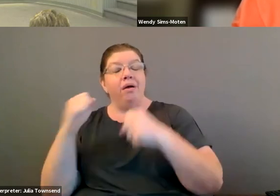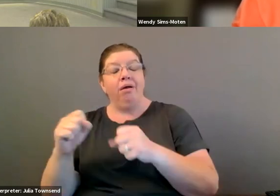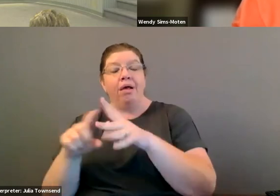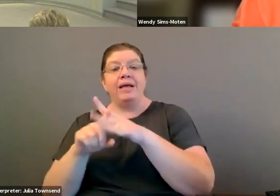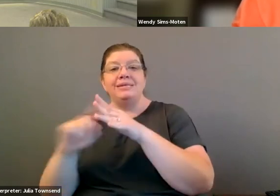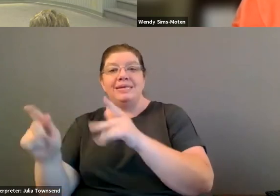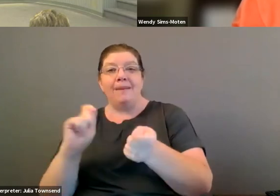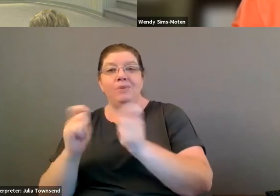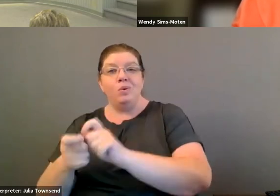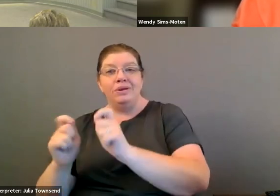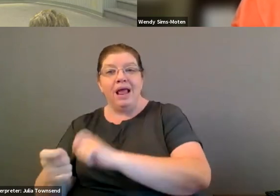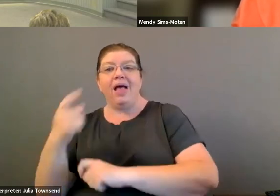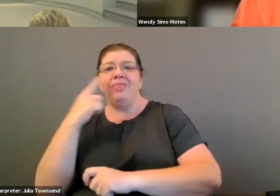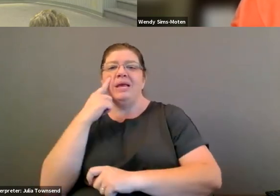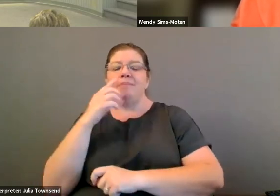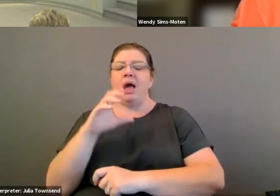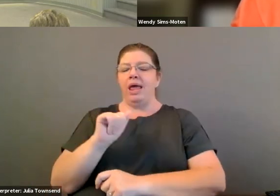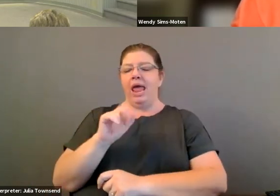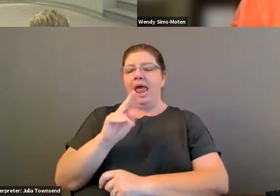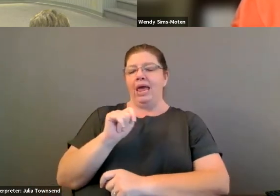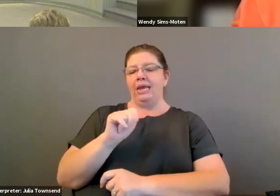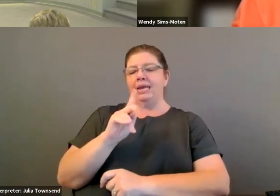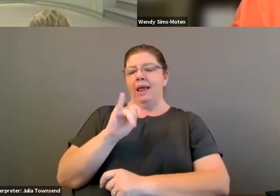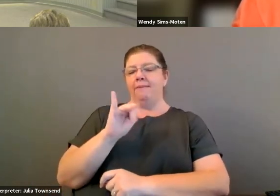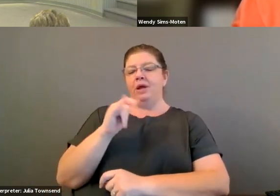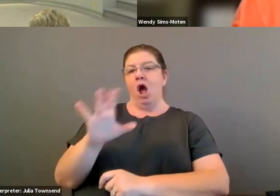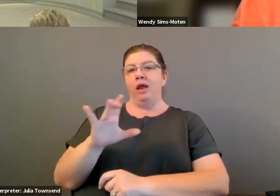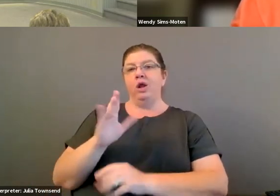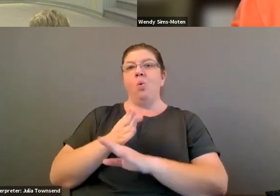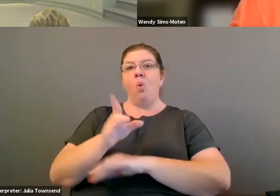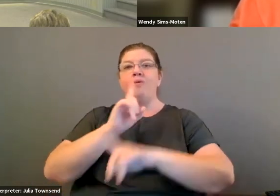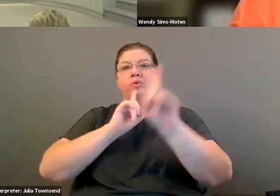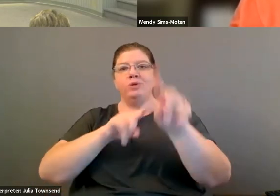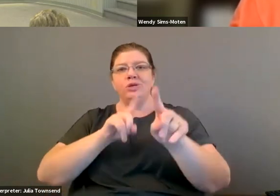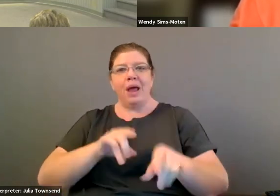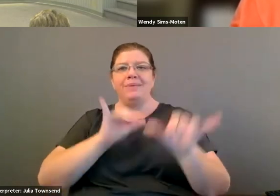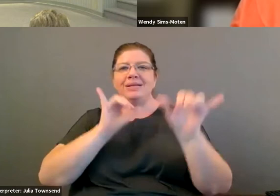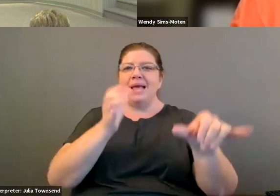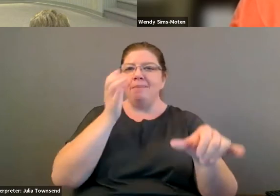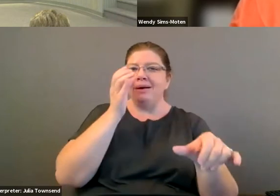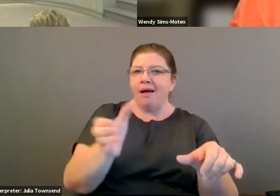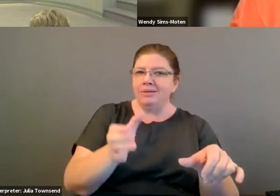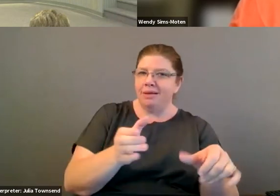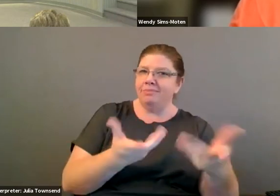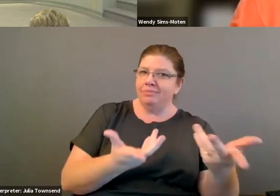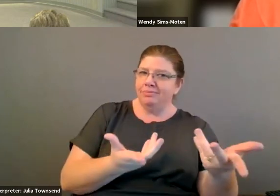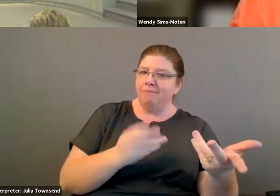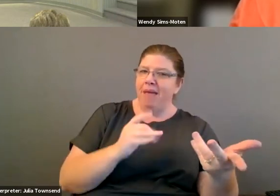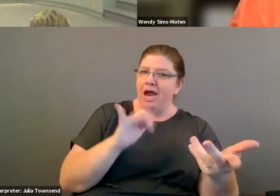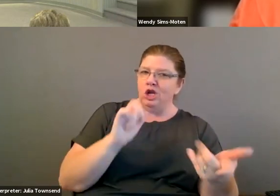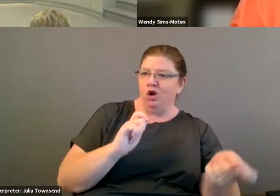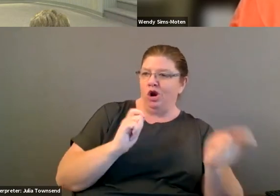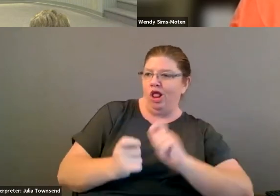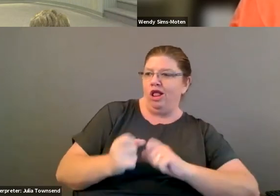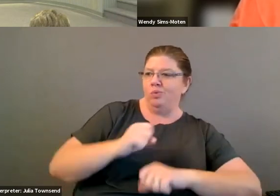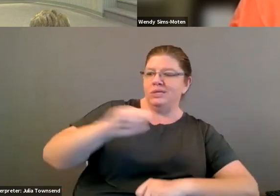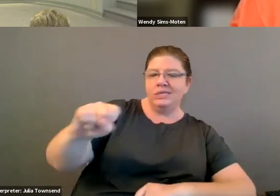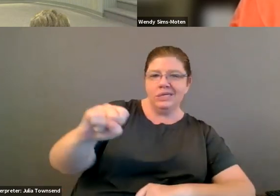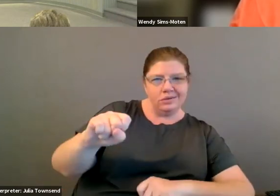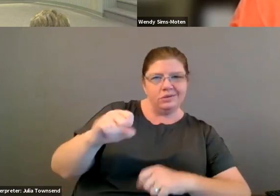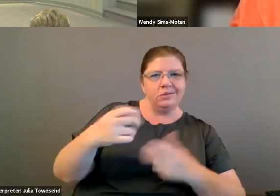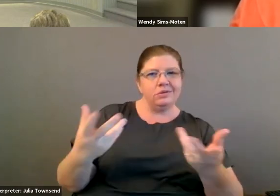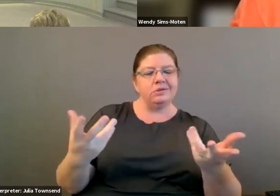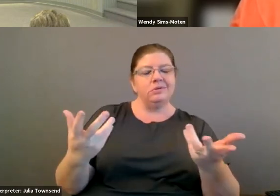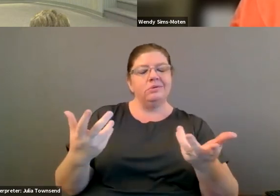about overprescribing of antibiotics and the emergence of resistant bacteria. It's the same concept. More worrisome than the virus, which has